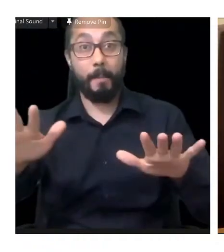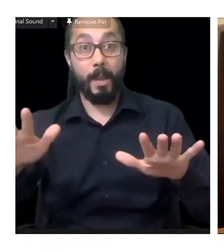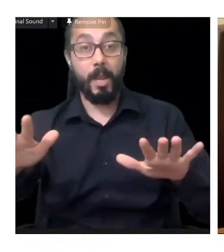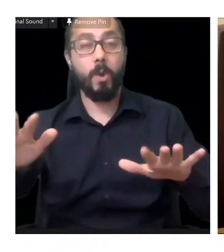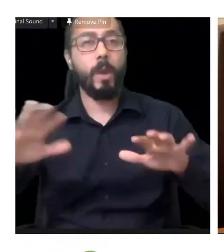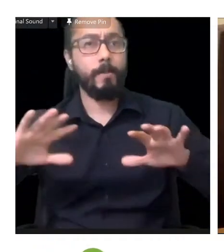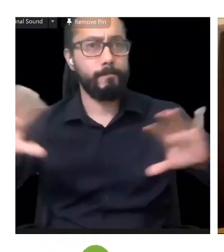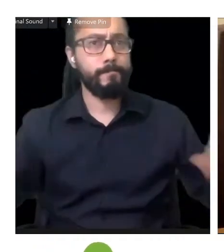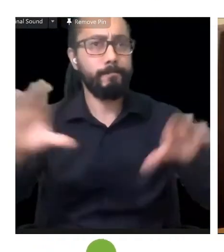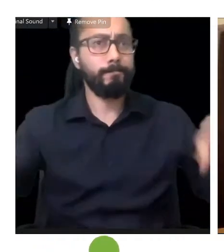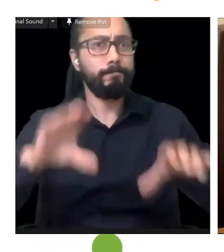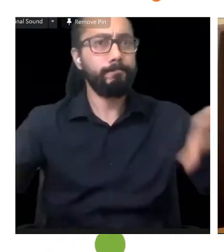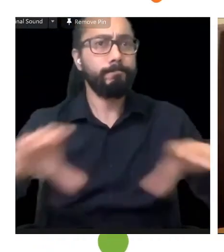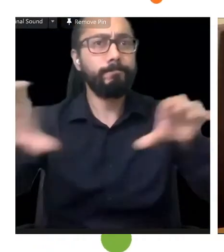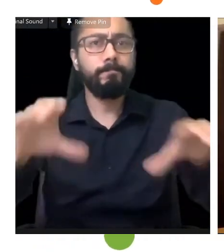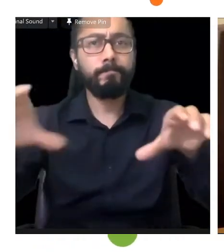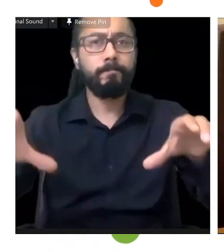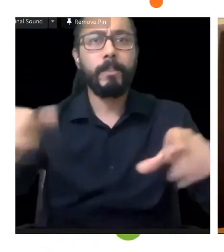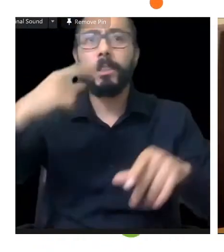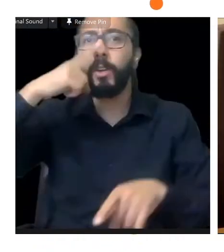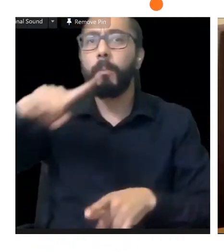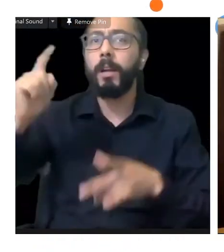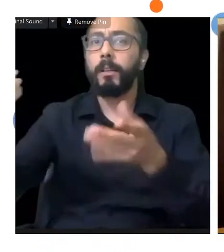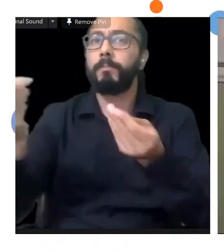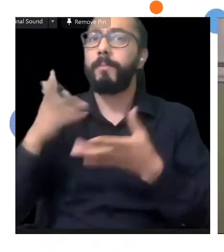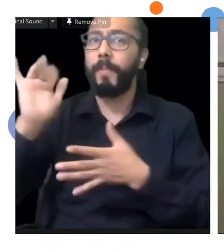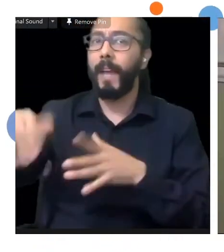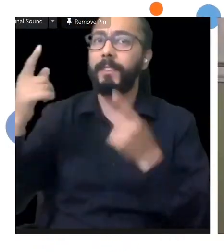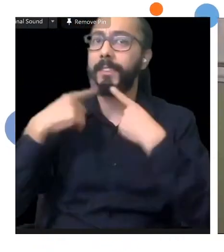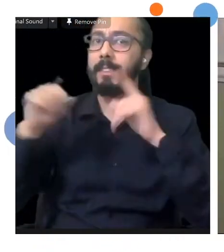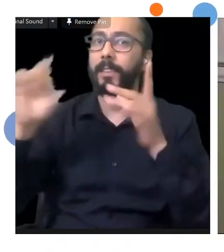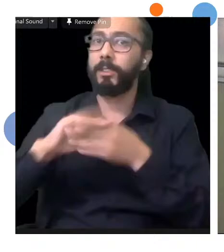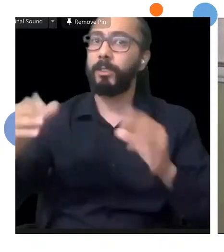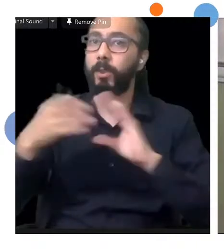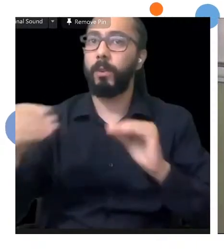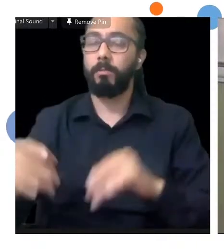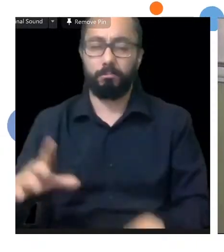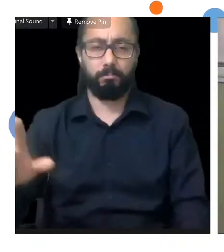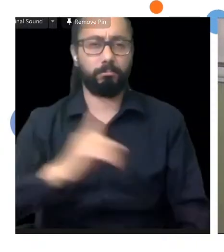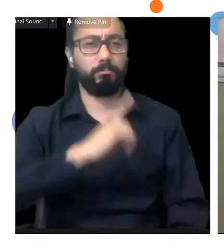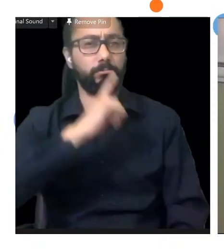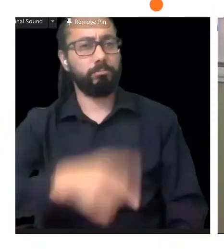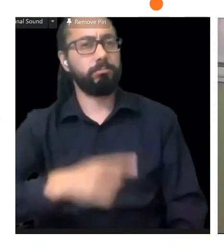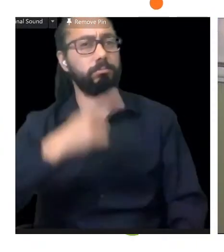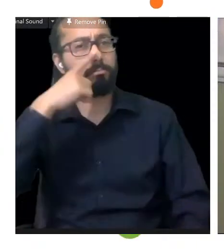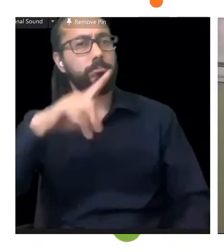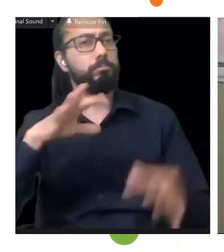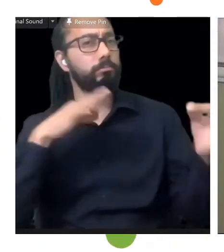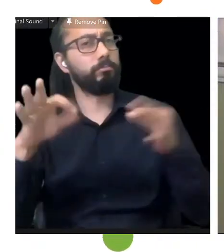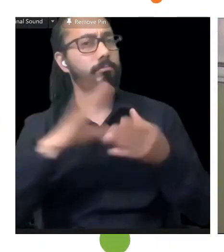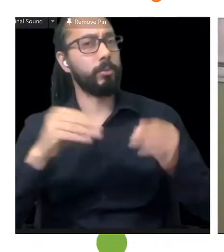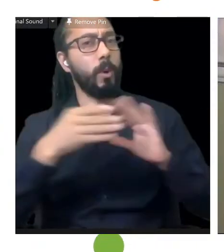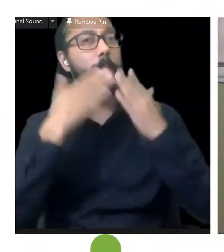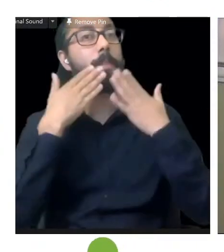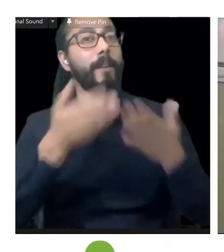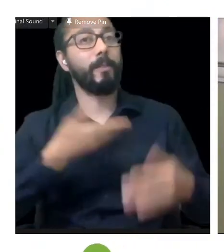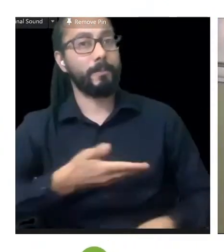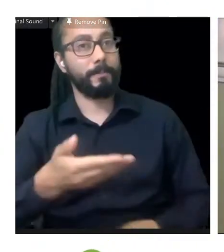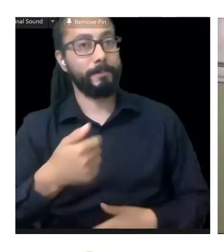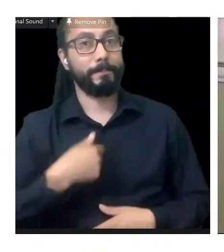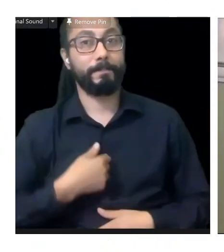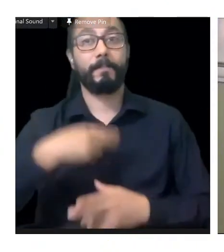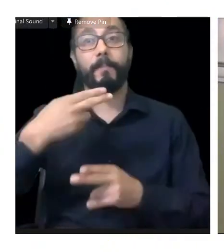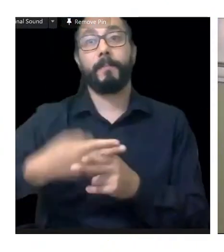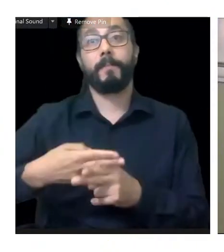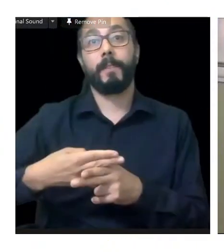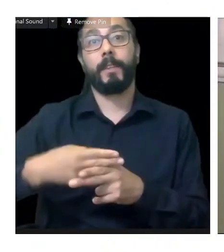doors open. Will you tell us that success story? Sure, I'd love to. And thanks. Thank you so much for having me. My name is Wesley Colford. My